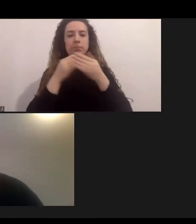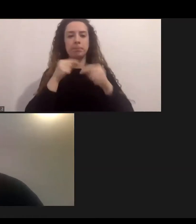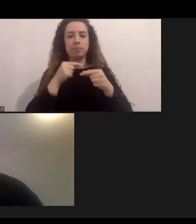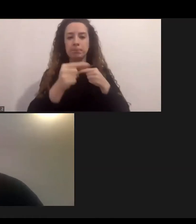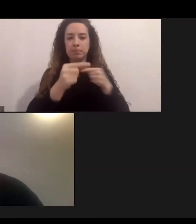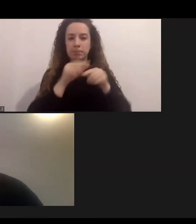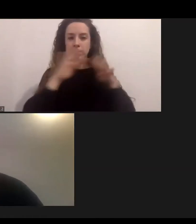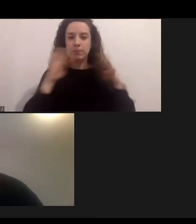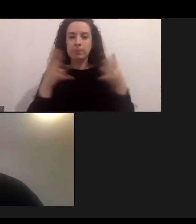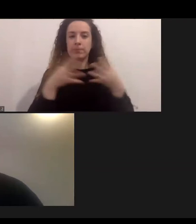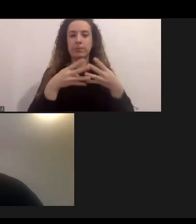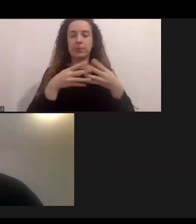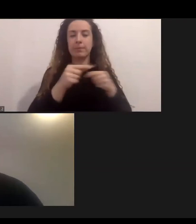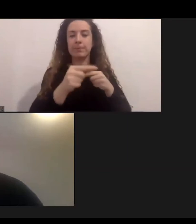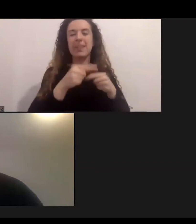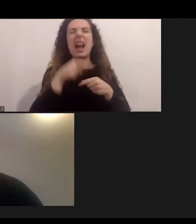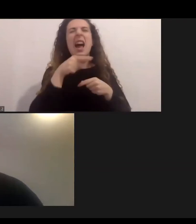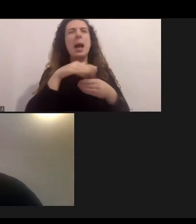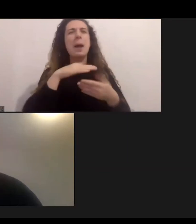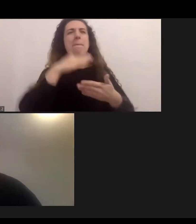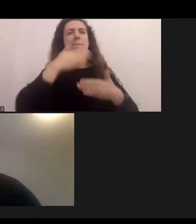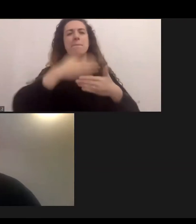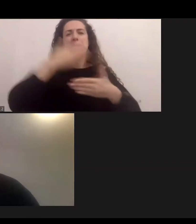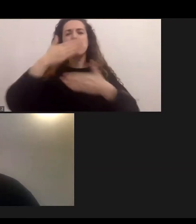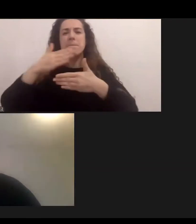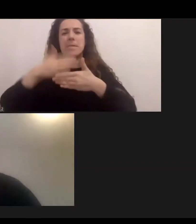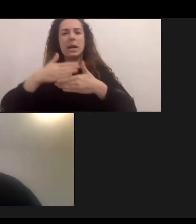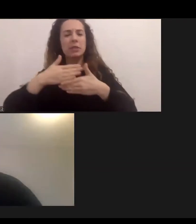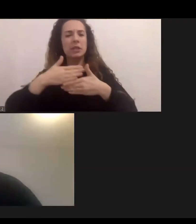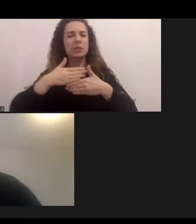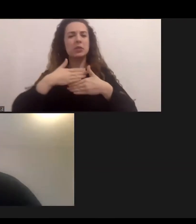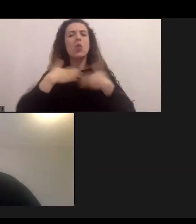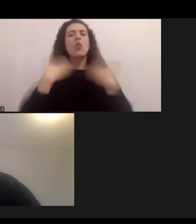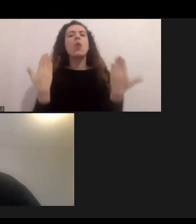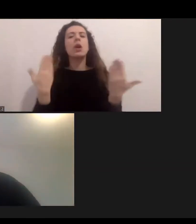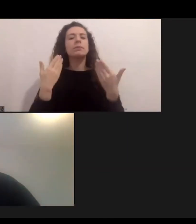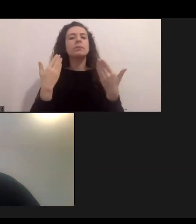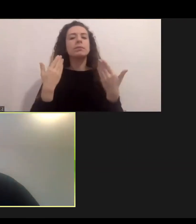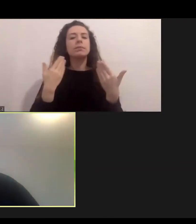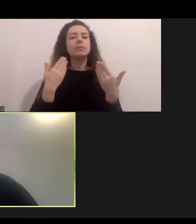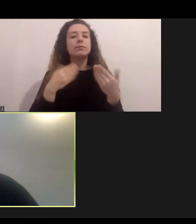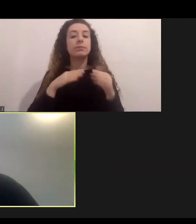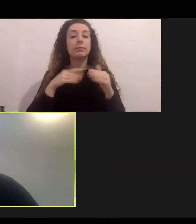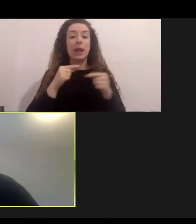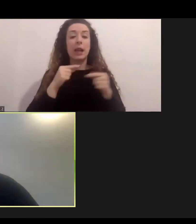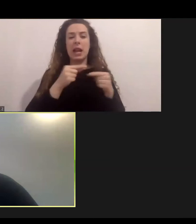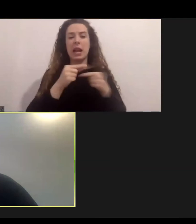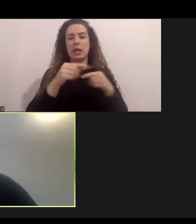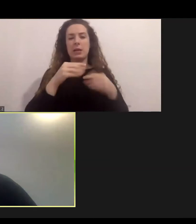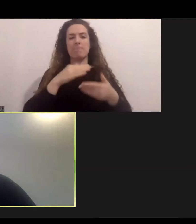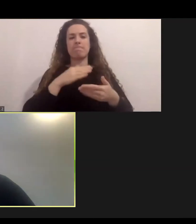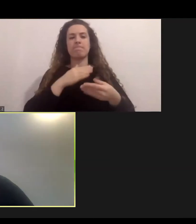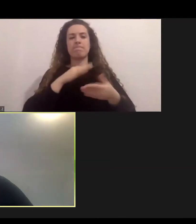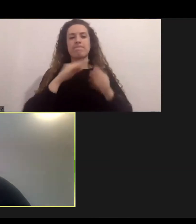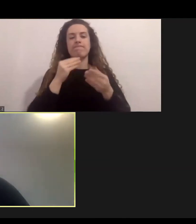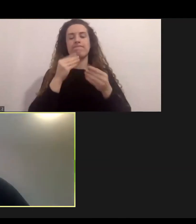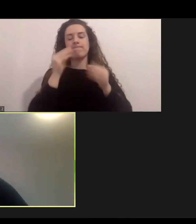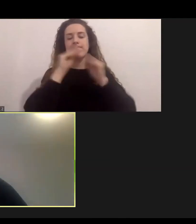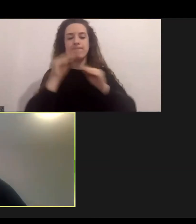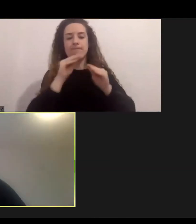to provide us with a testimonial of a specific case of a typical student with some kind